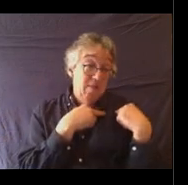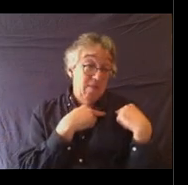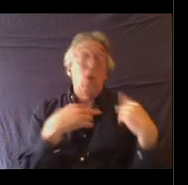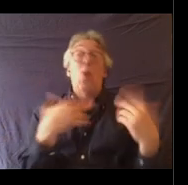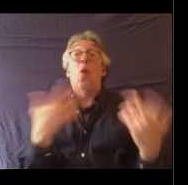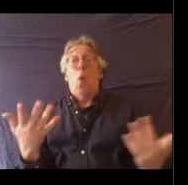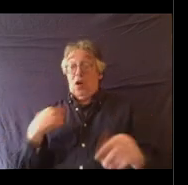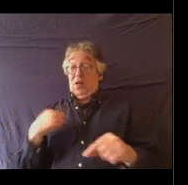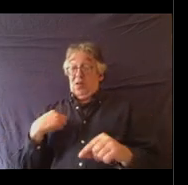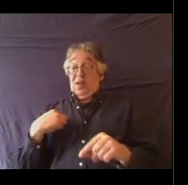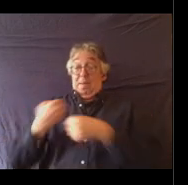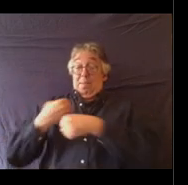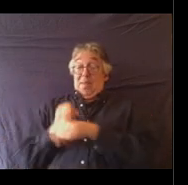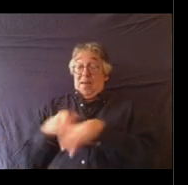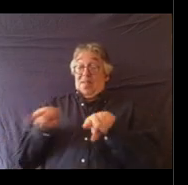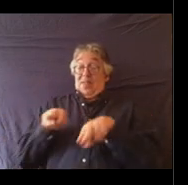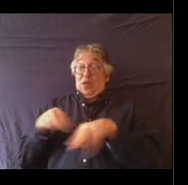uploading